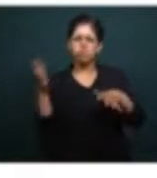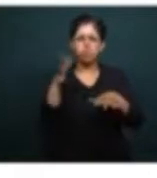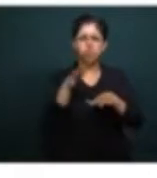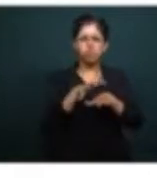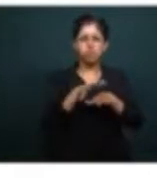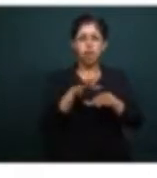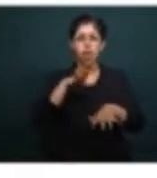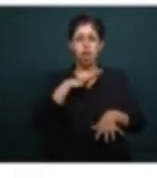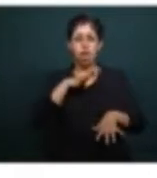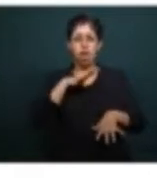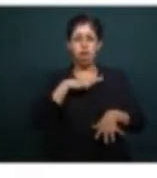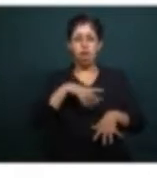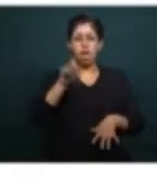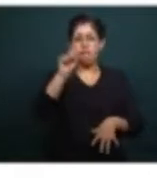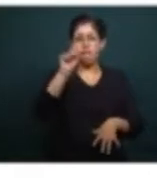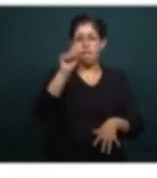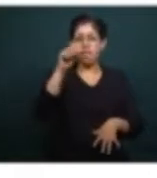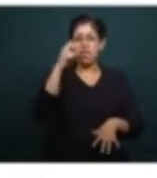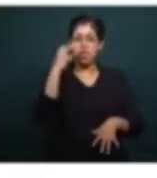done